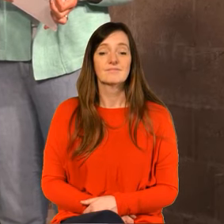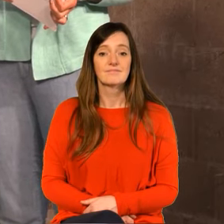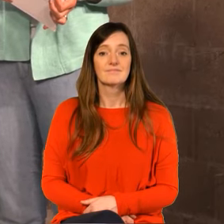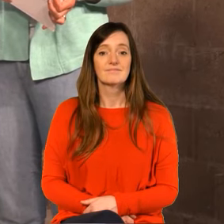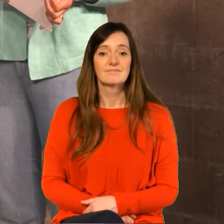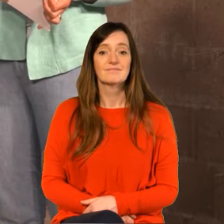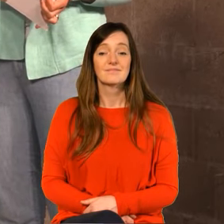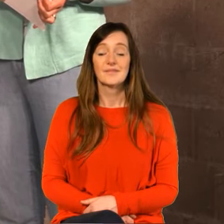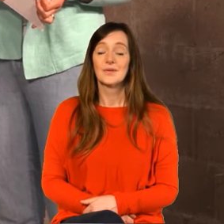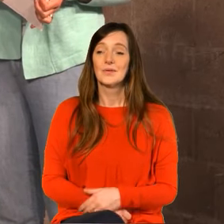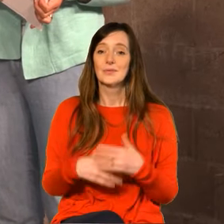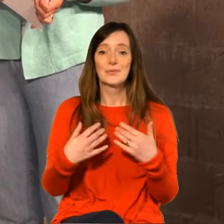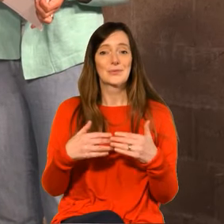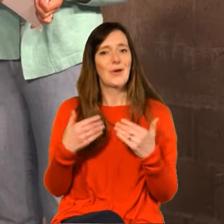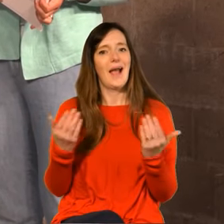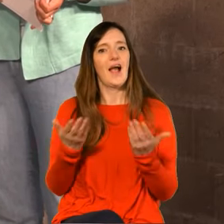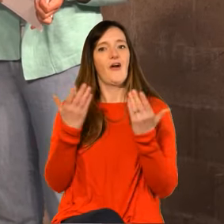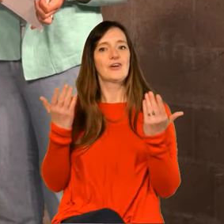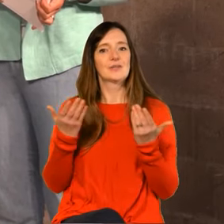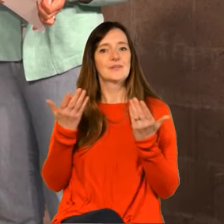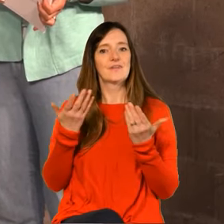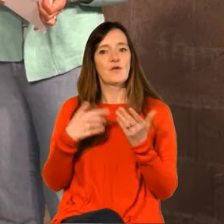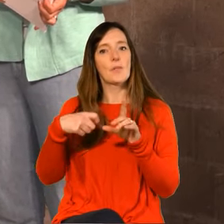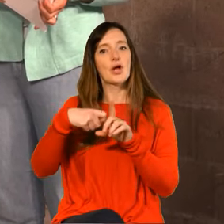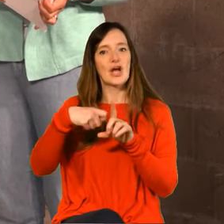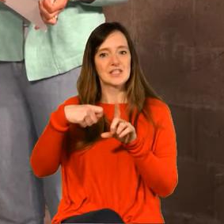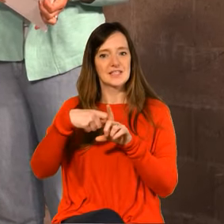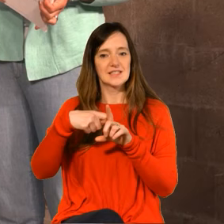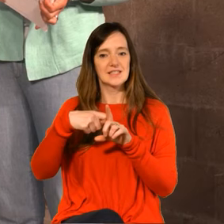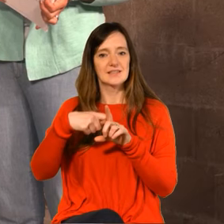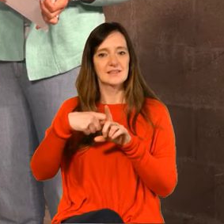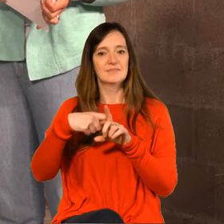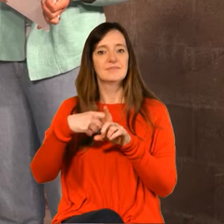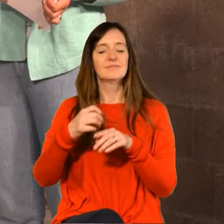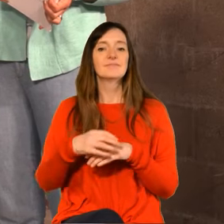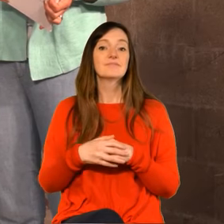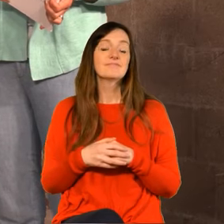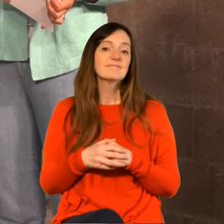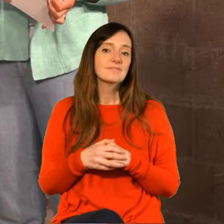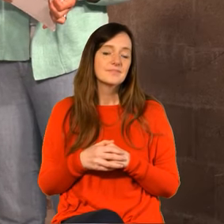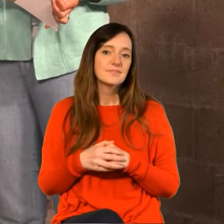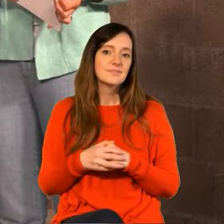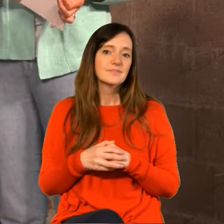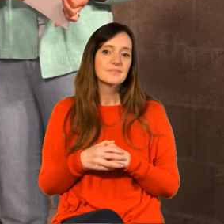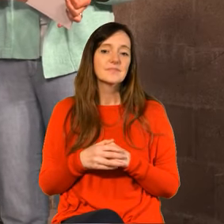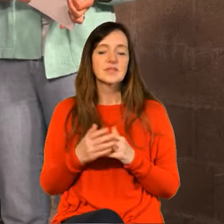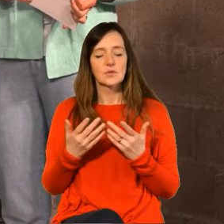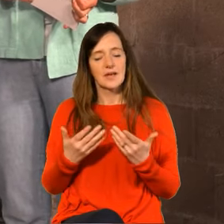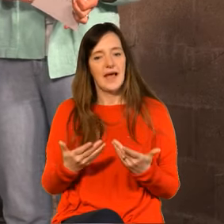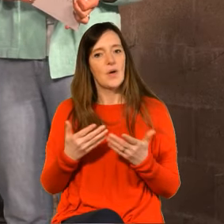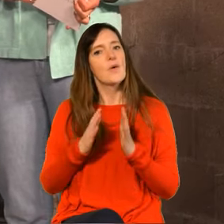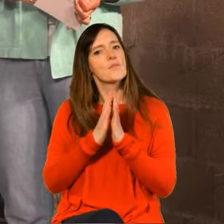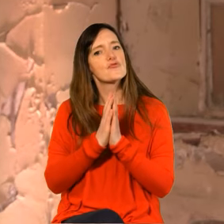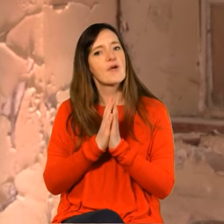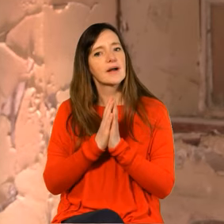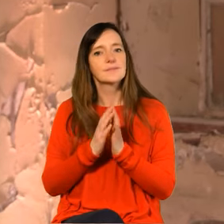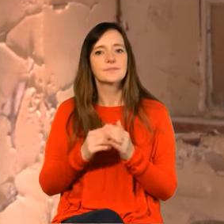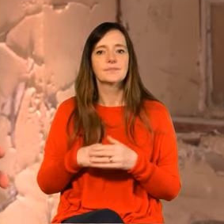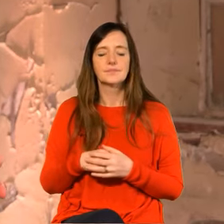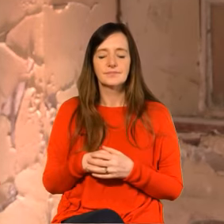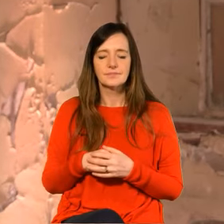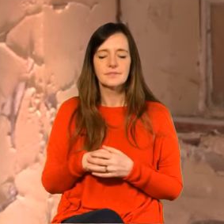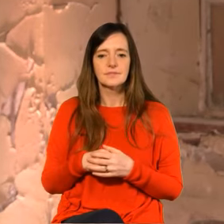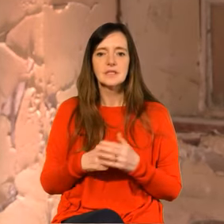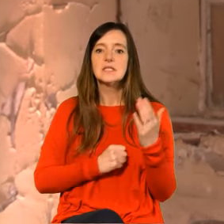Wonderful encouragement there from Kirsten. And we're going to have God's word read and preached now. But just before we do, let's pray.